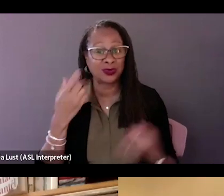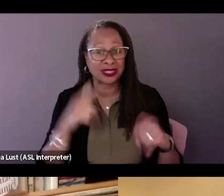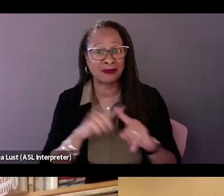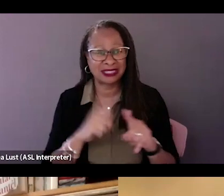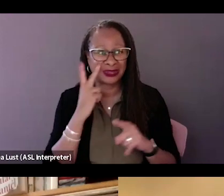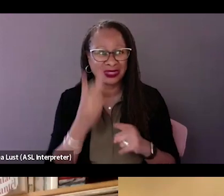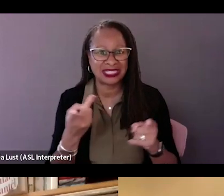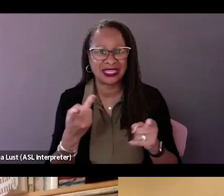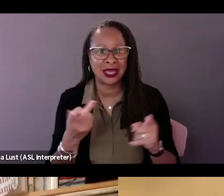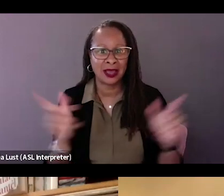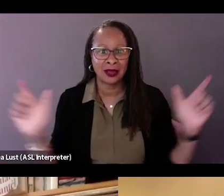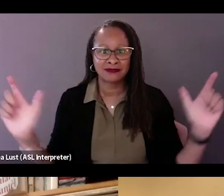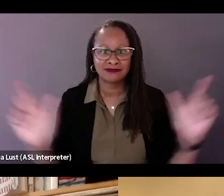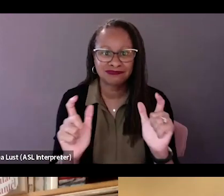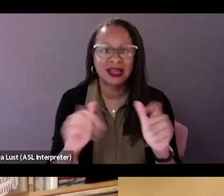together,